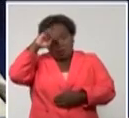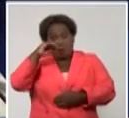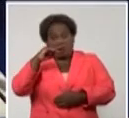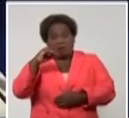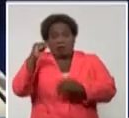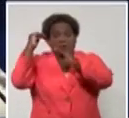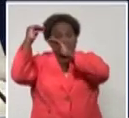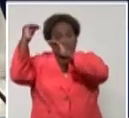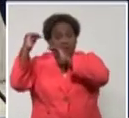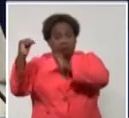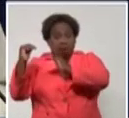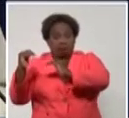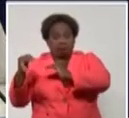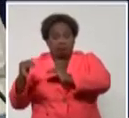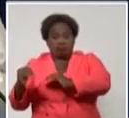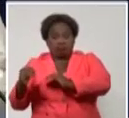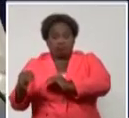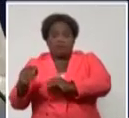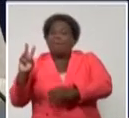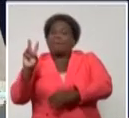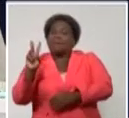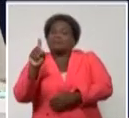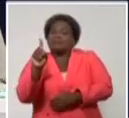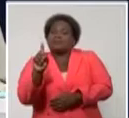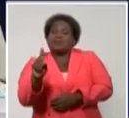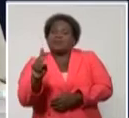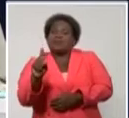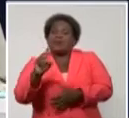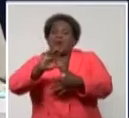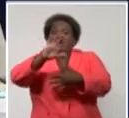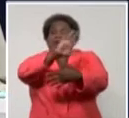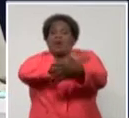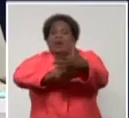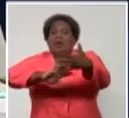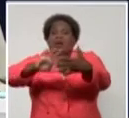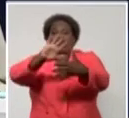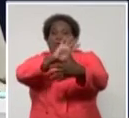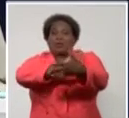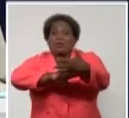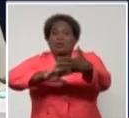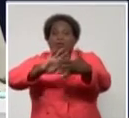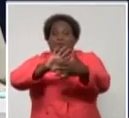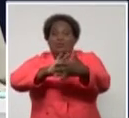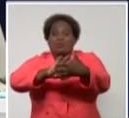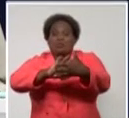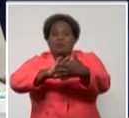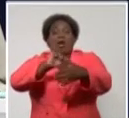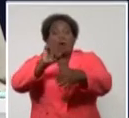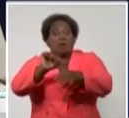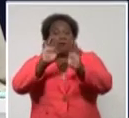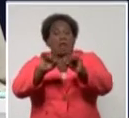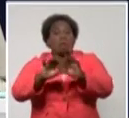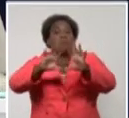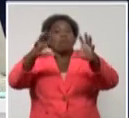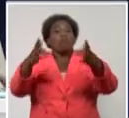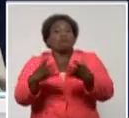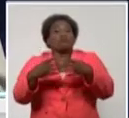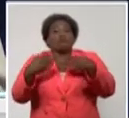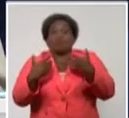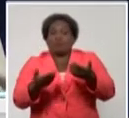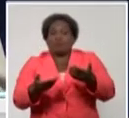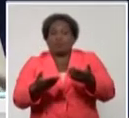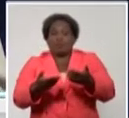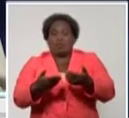were discharged from hospital while only 1 new case was reported yesterday. This means that to date,